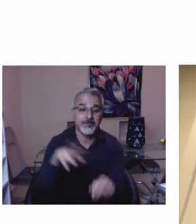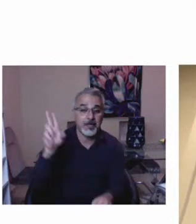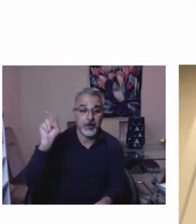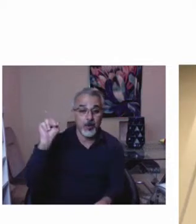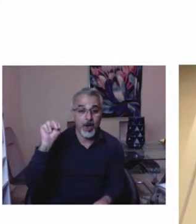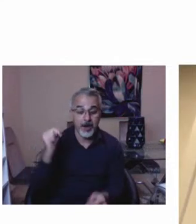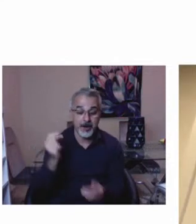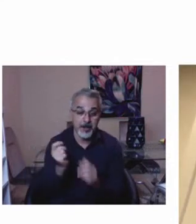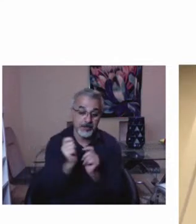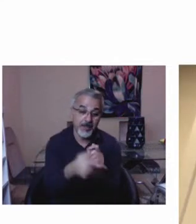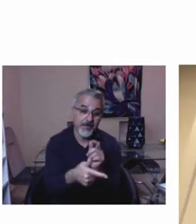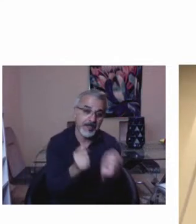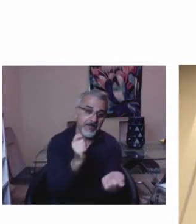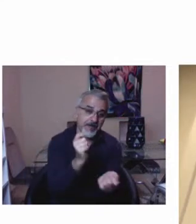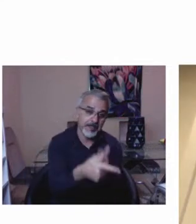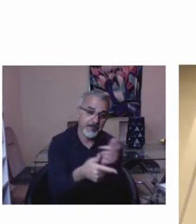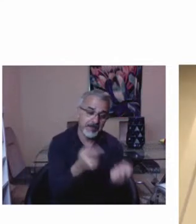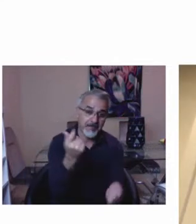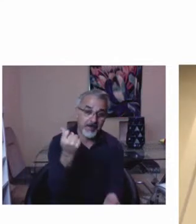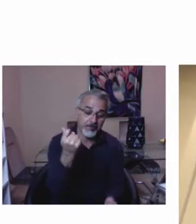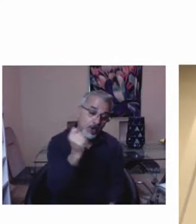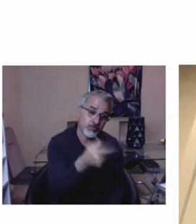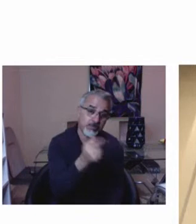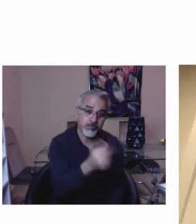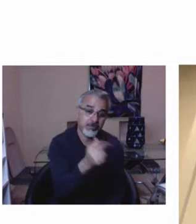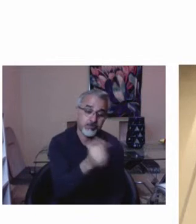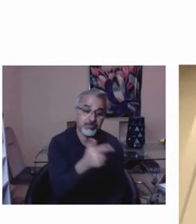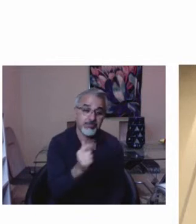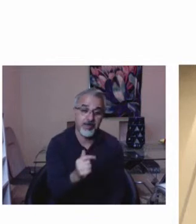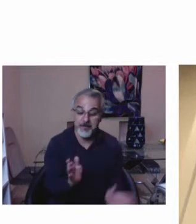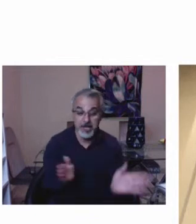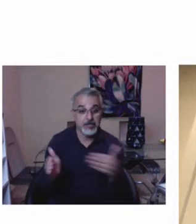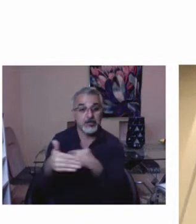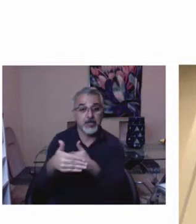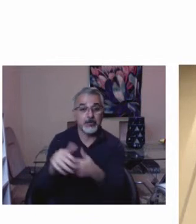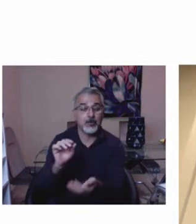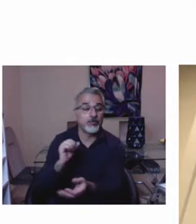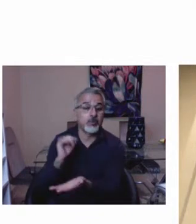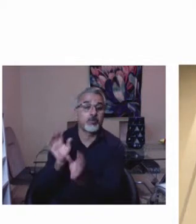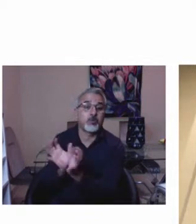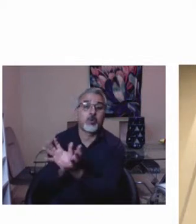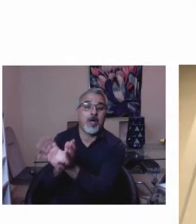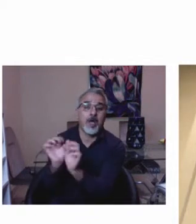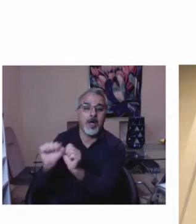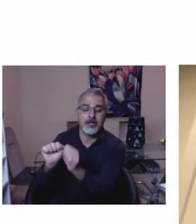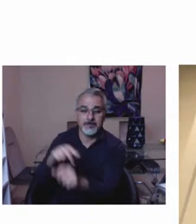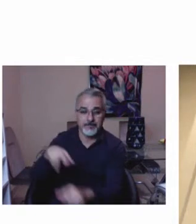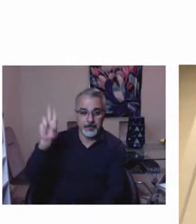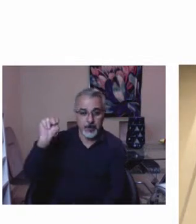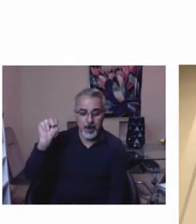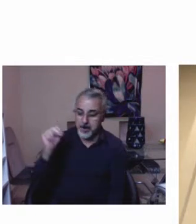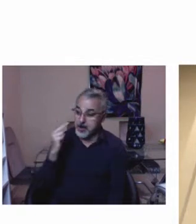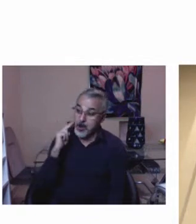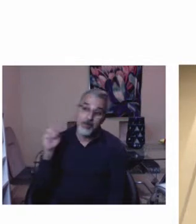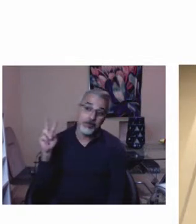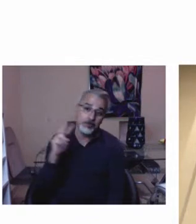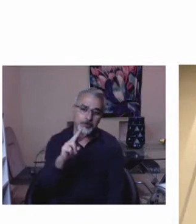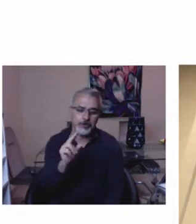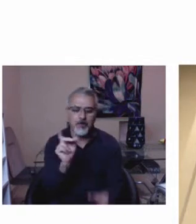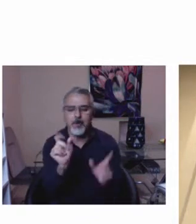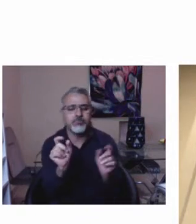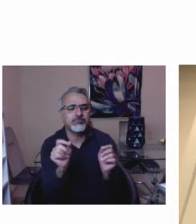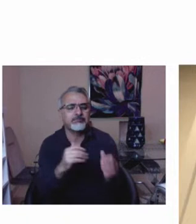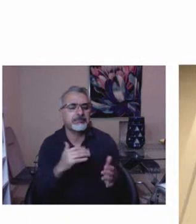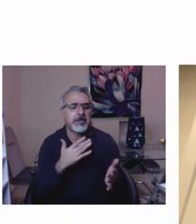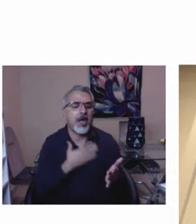The dashboard tracks financial allocations on 40 different peacebuilding priorities across a number of major pool funds,